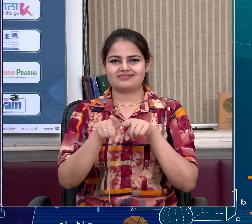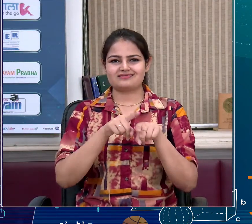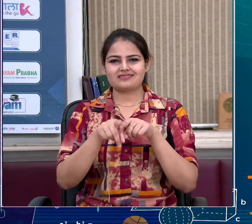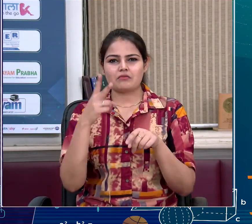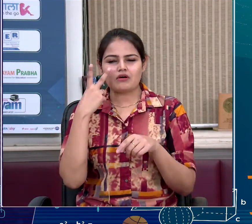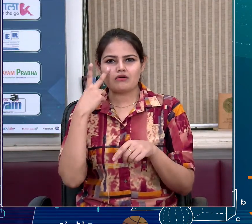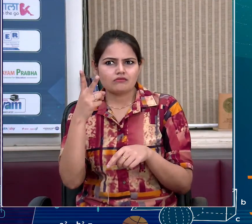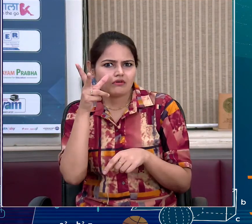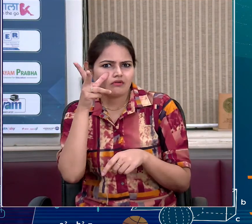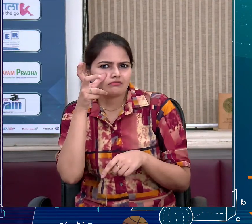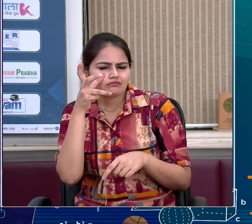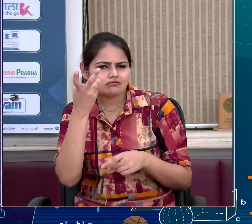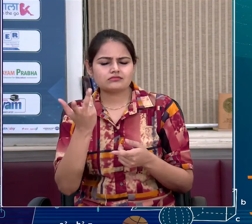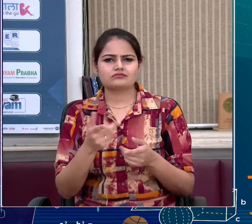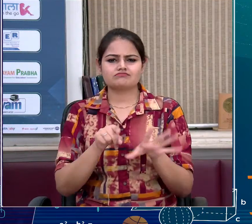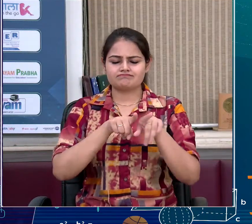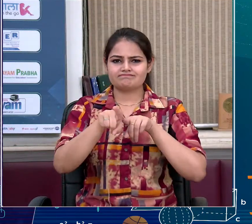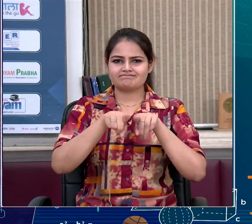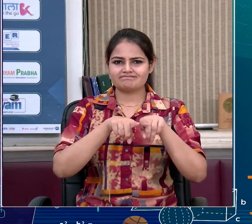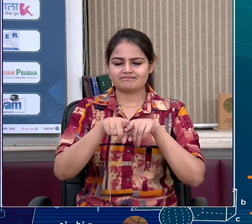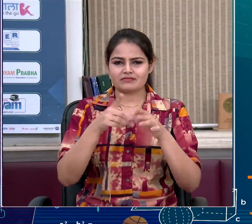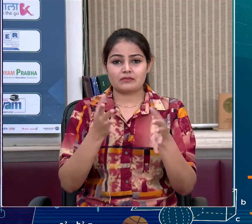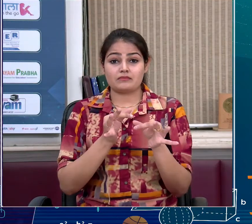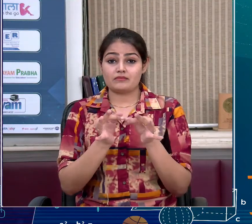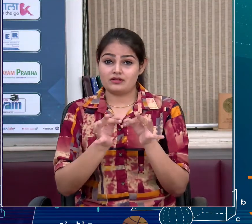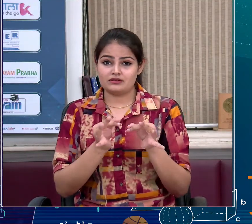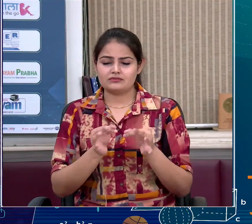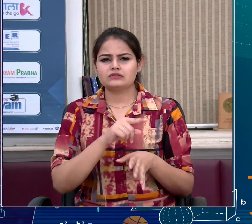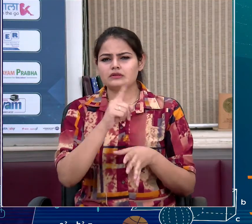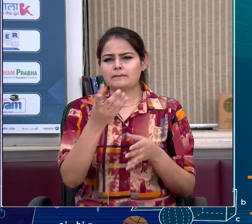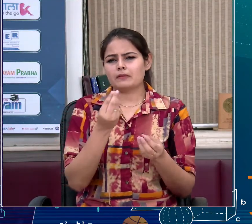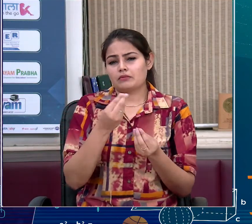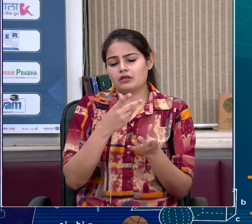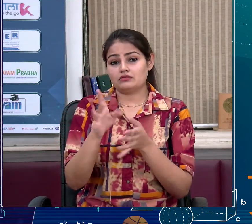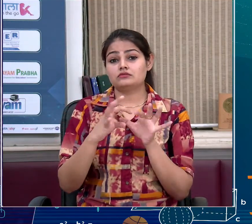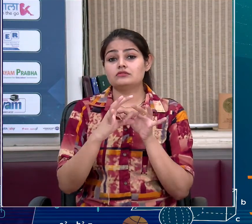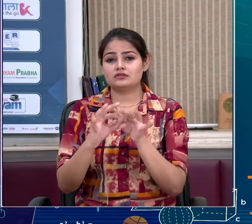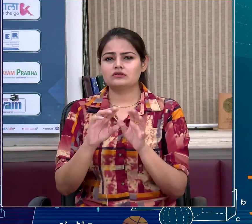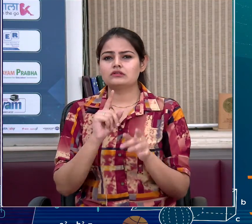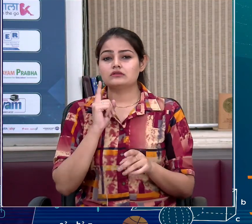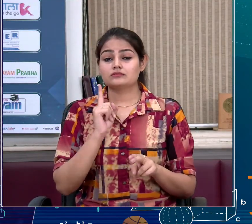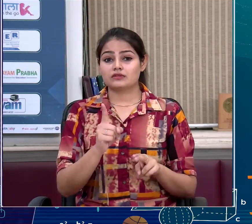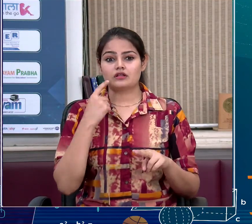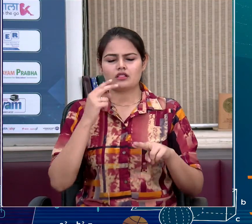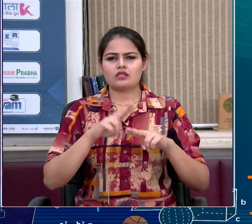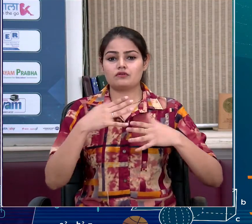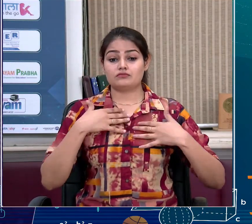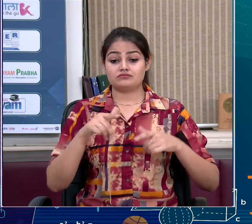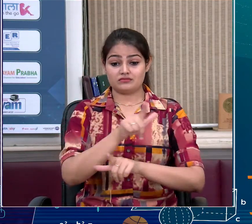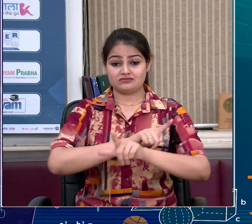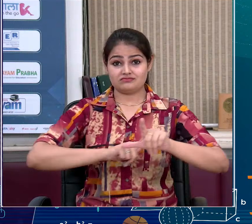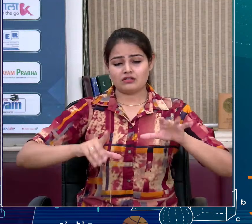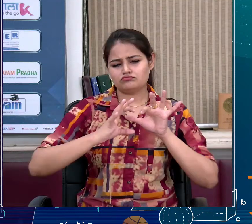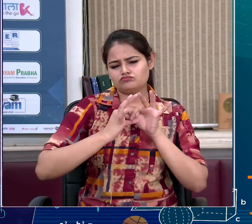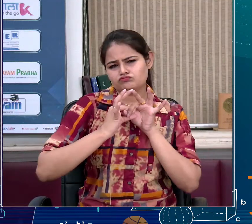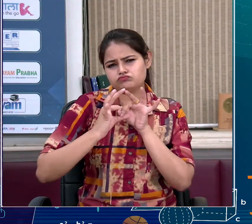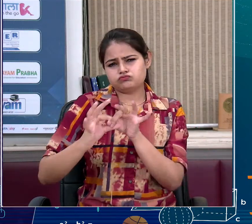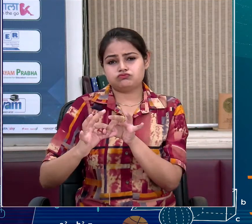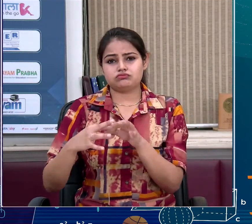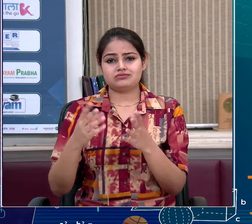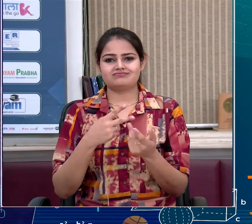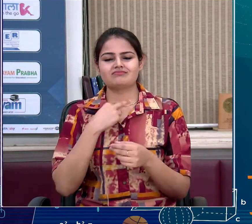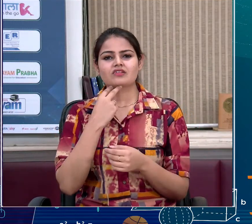illustration could be uh, adjacent to it. But if we talk about language as a skill, to enhance verbal